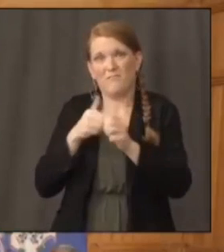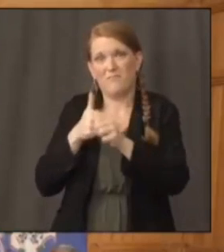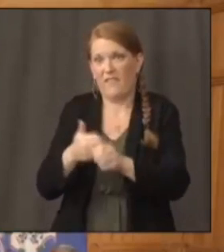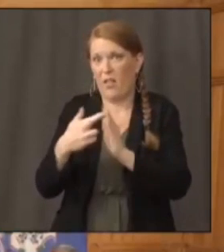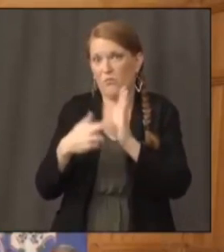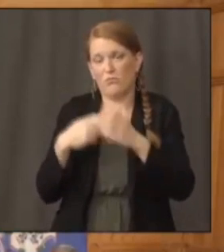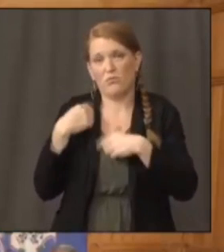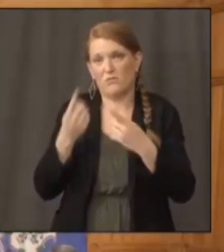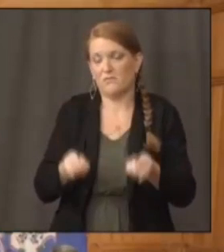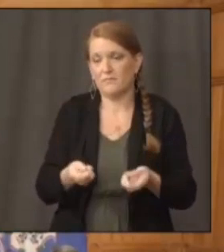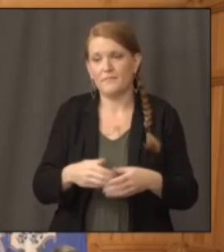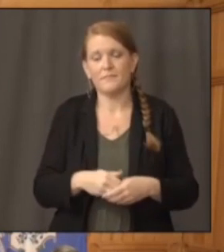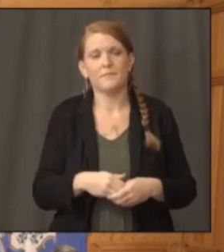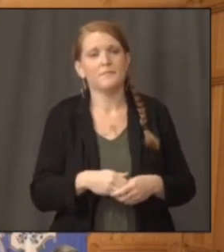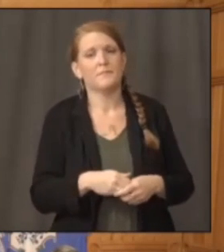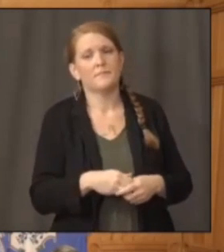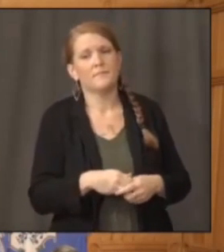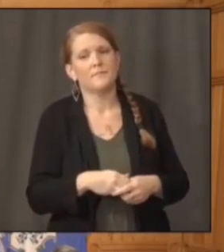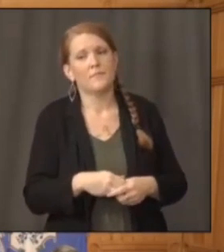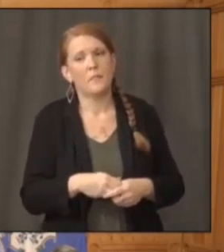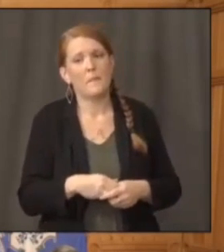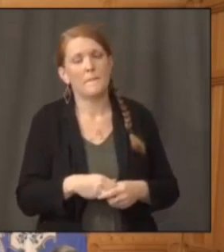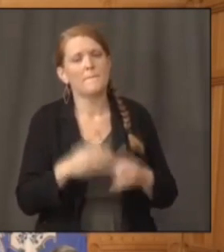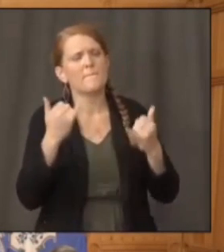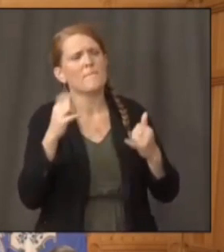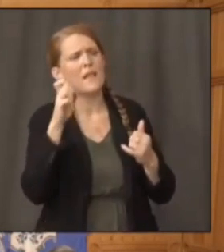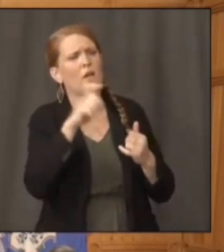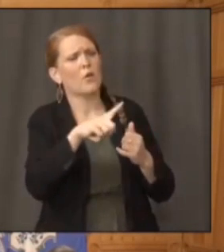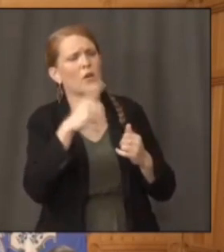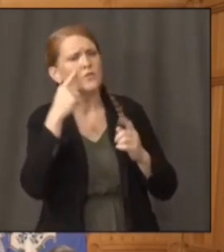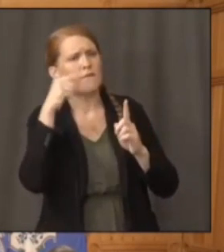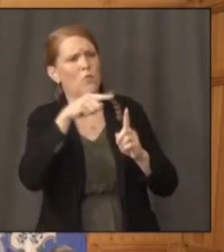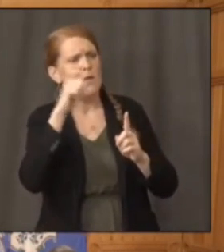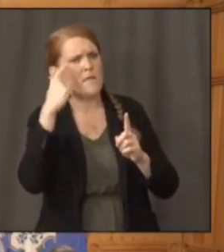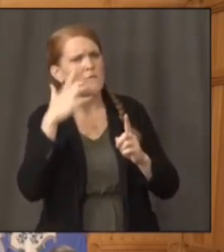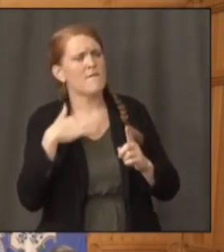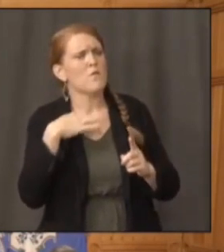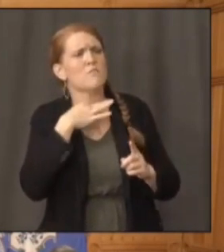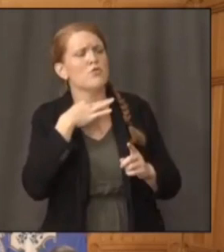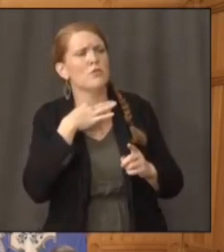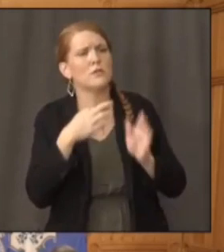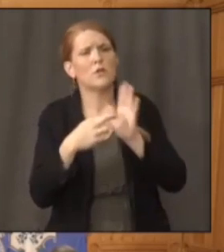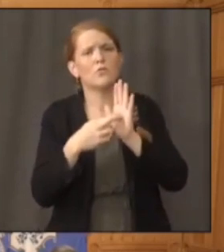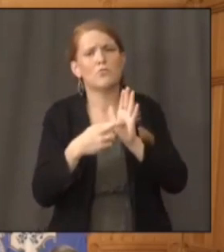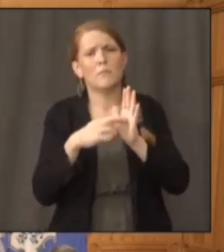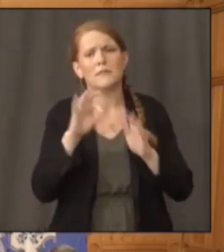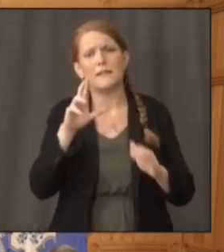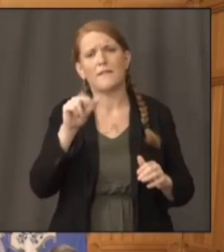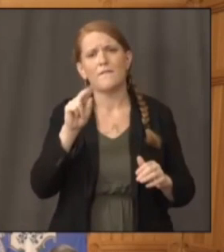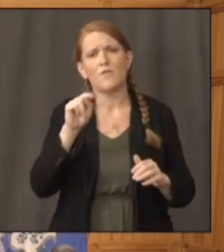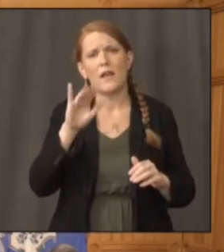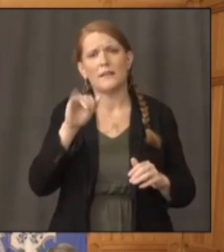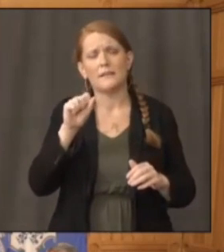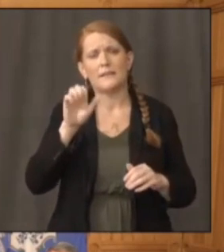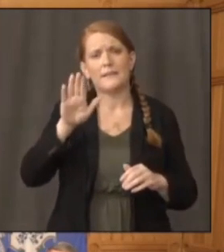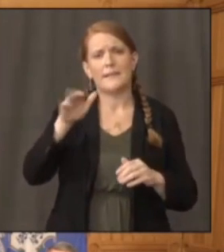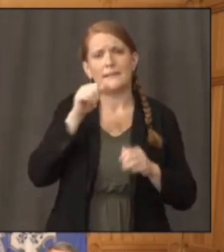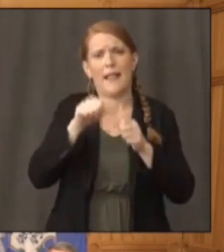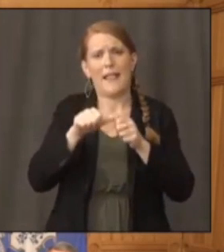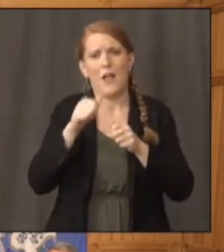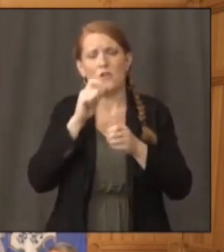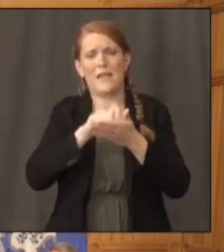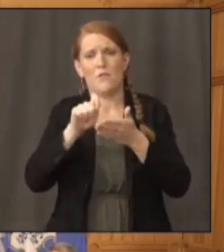And then, Governor Lamont, a question for you. What are your thoughts on Representative France's letter to legislative